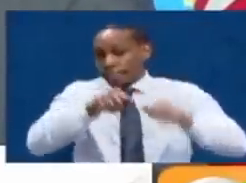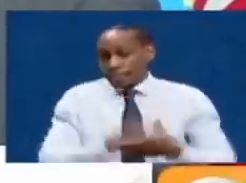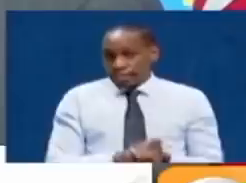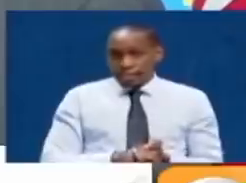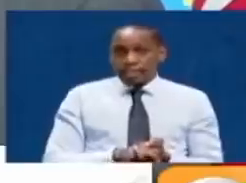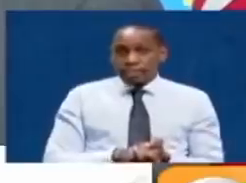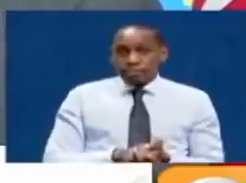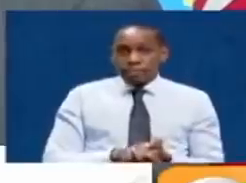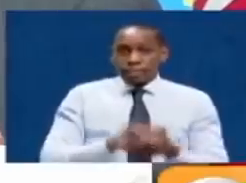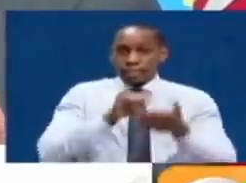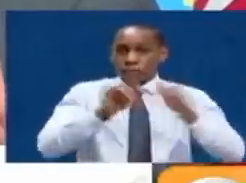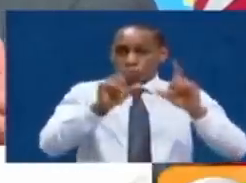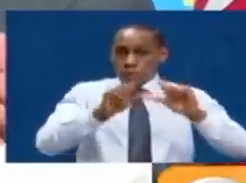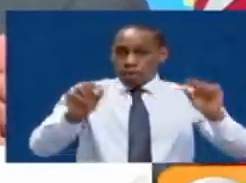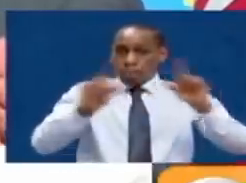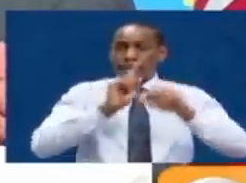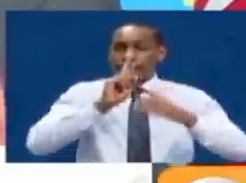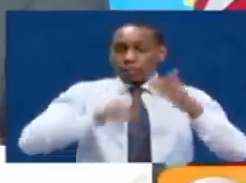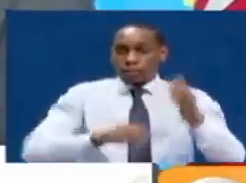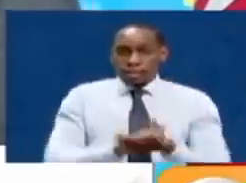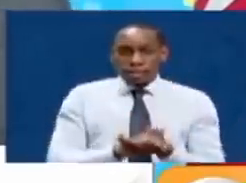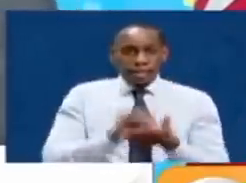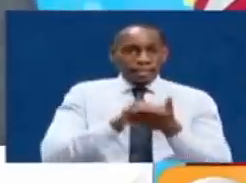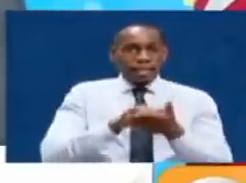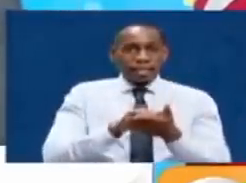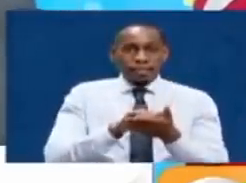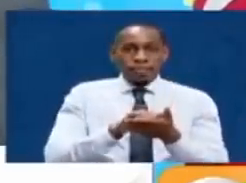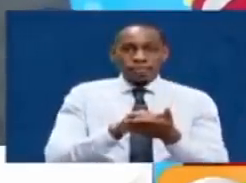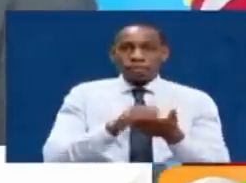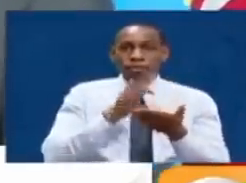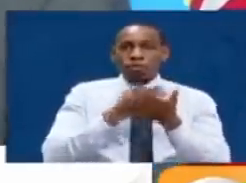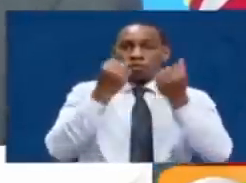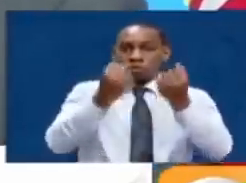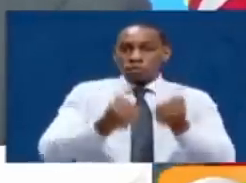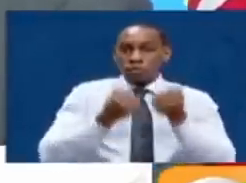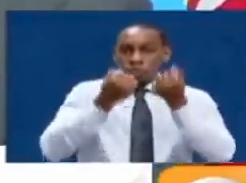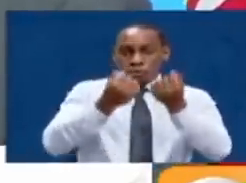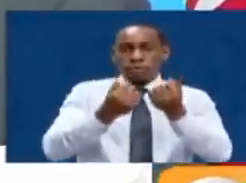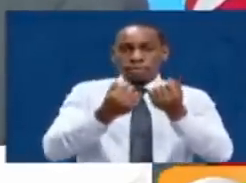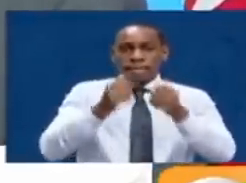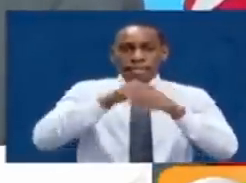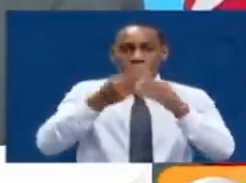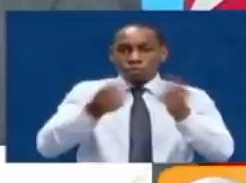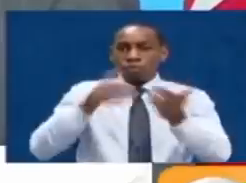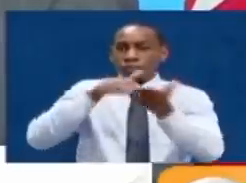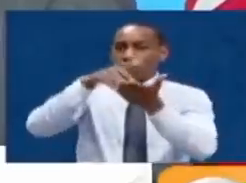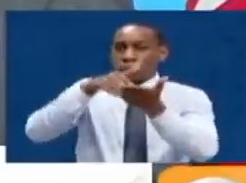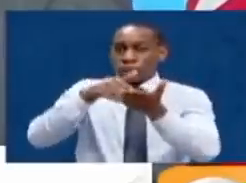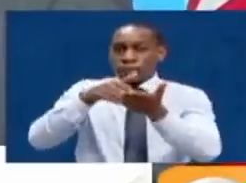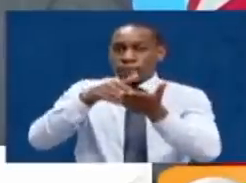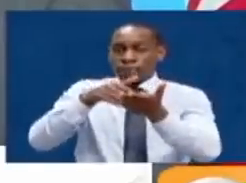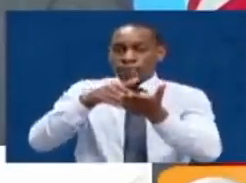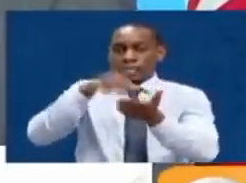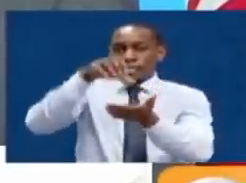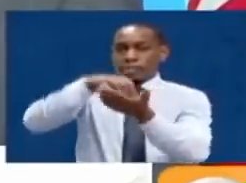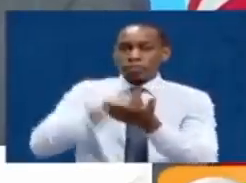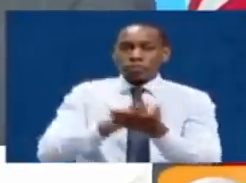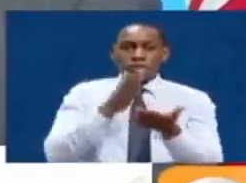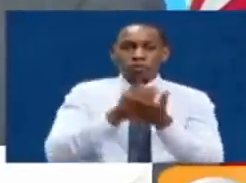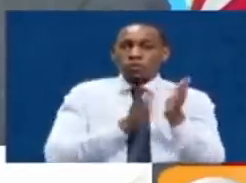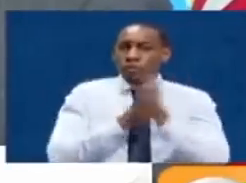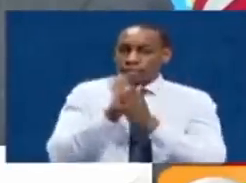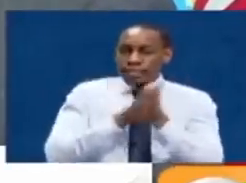as the saying goes, we can only be as strong as the weakest link. And therefore, it is in our